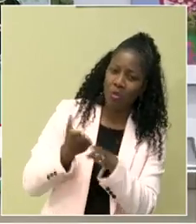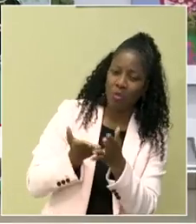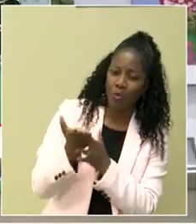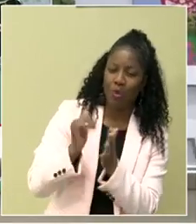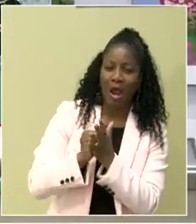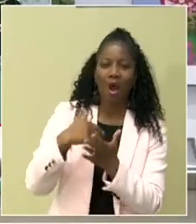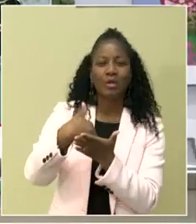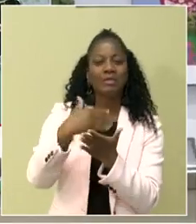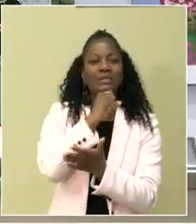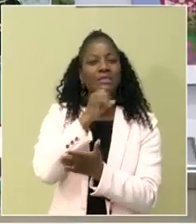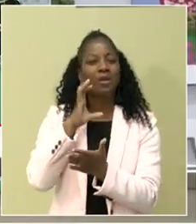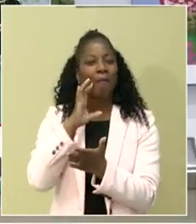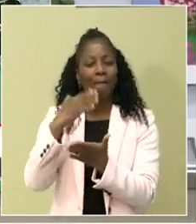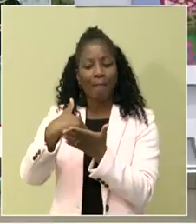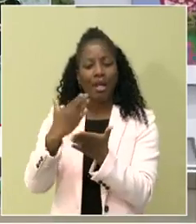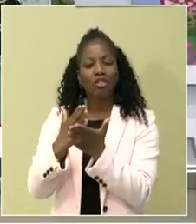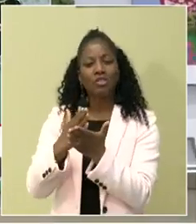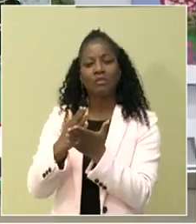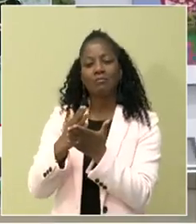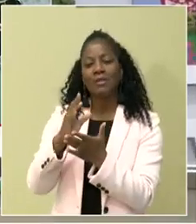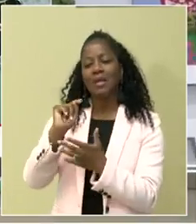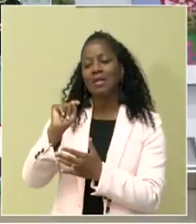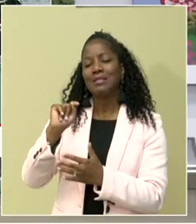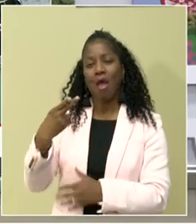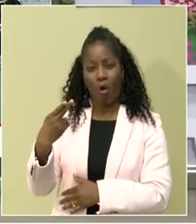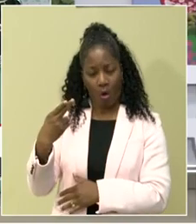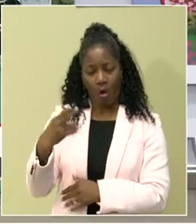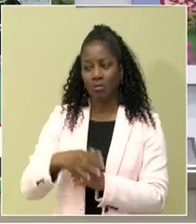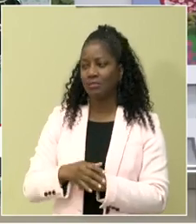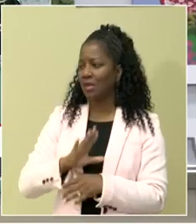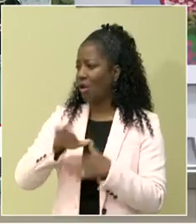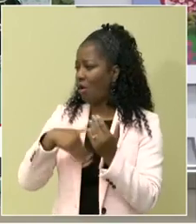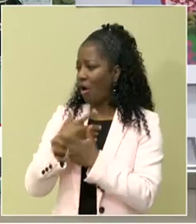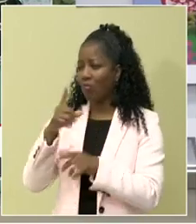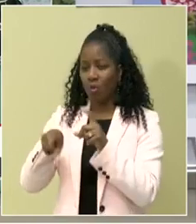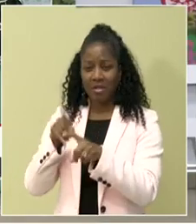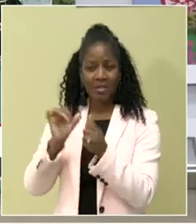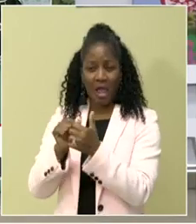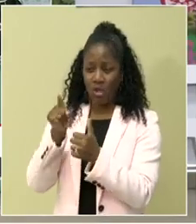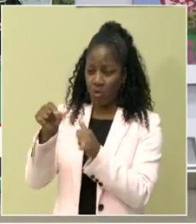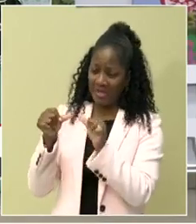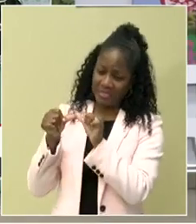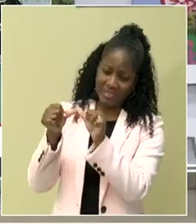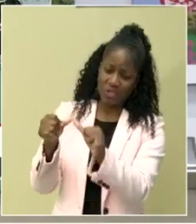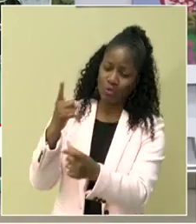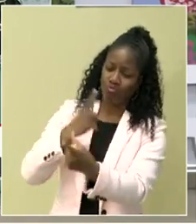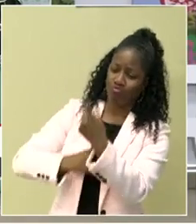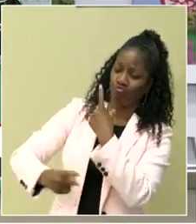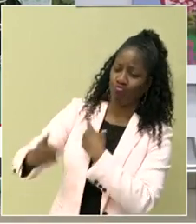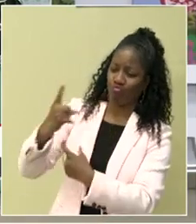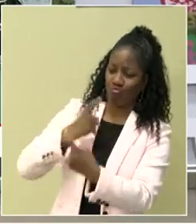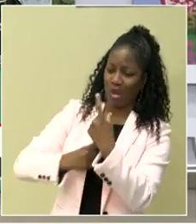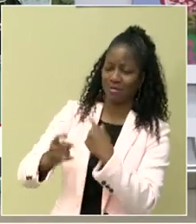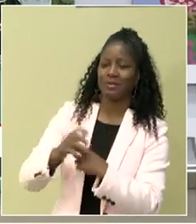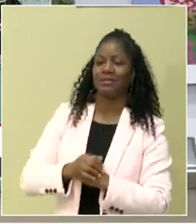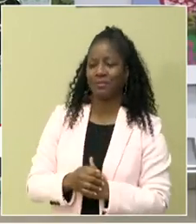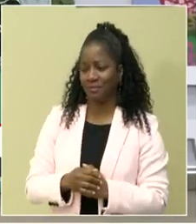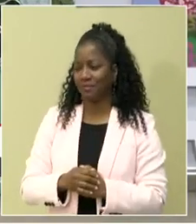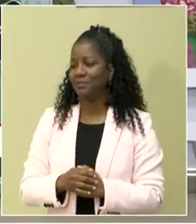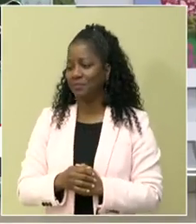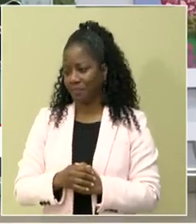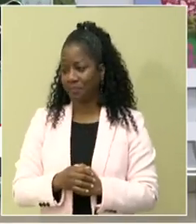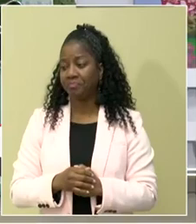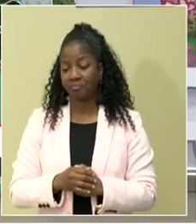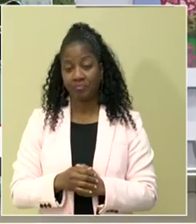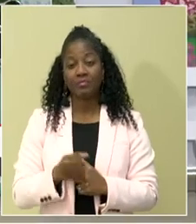senior budget town hall and all of the questions that you will continue to ask us. So with that, I'm going